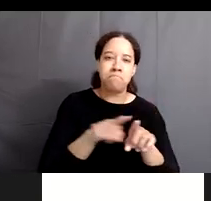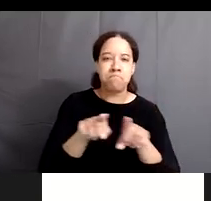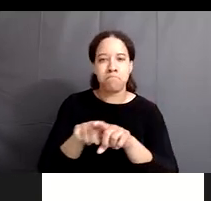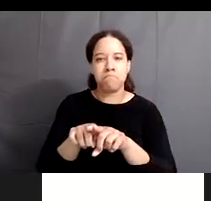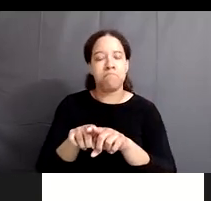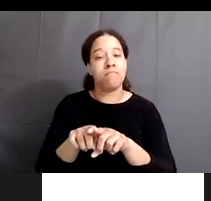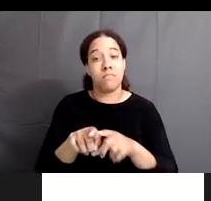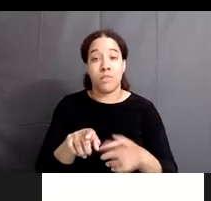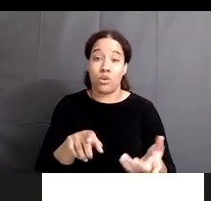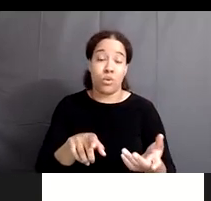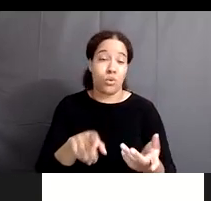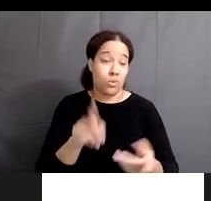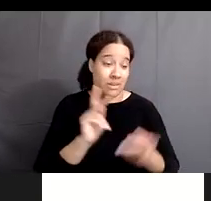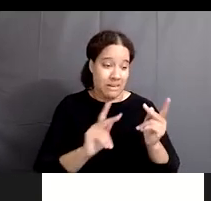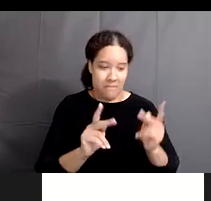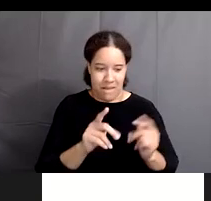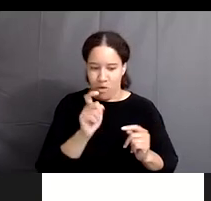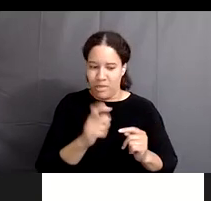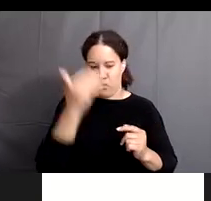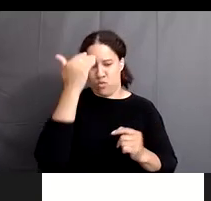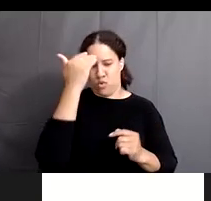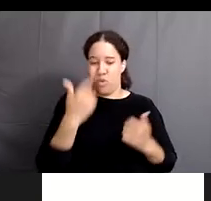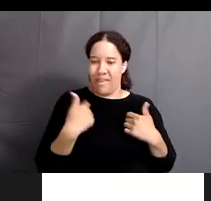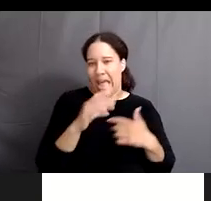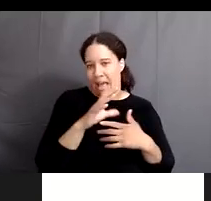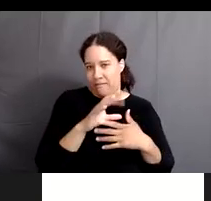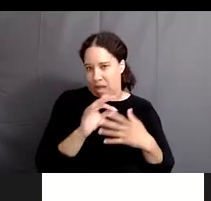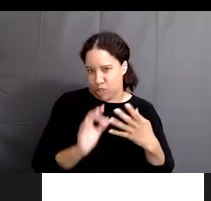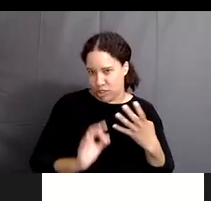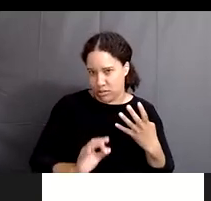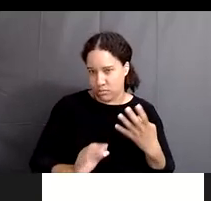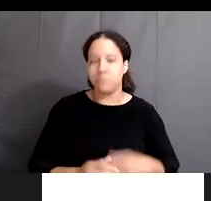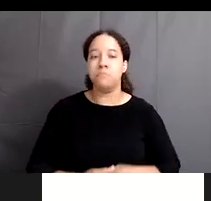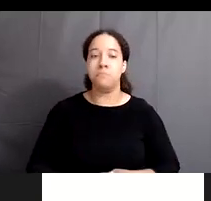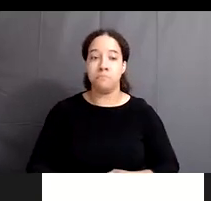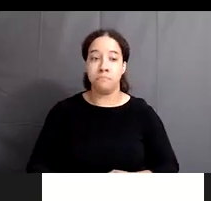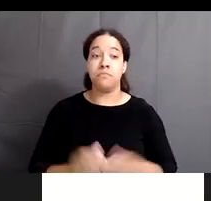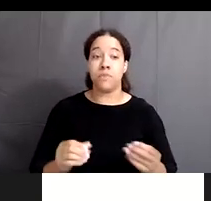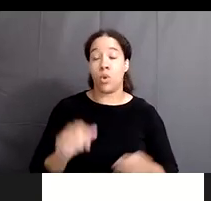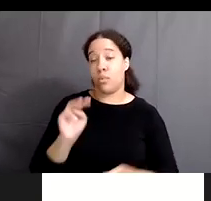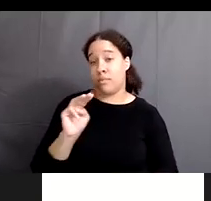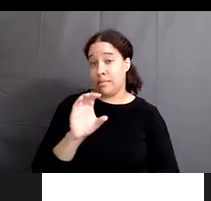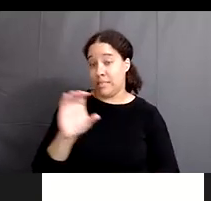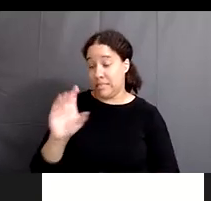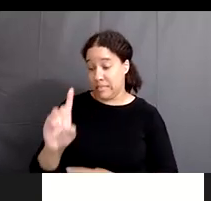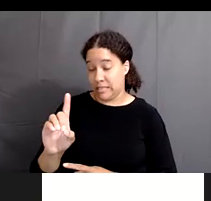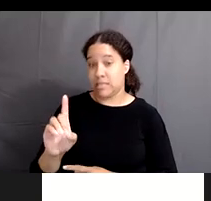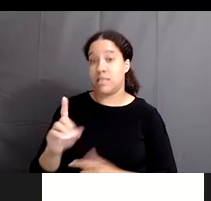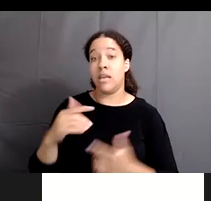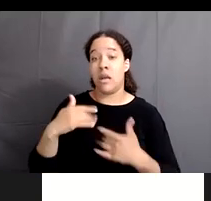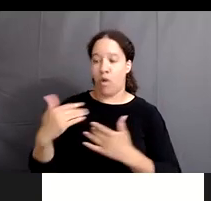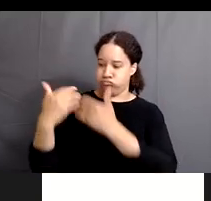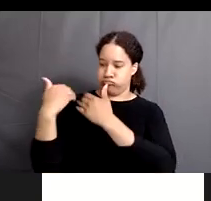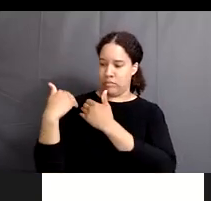folks need to know what their options are. So MCCD was chosen to administer these workforce development grants specifically